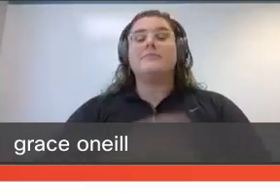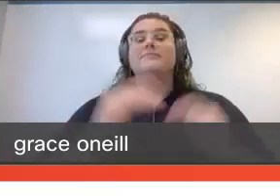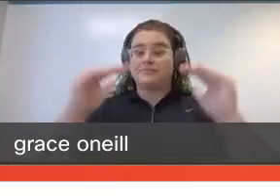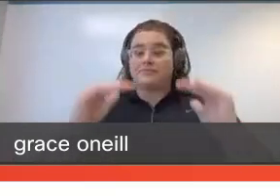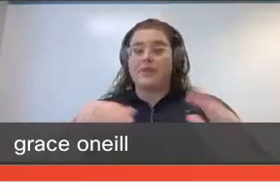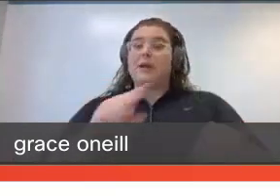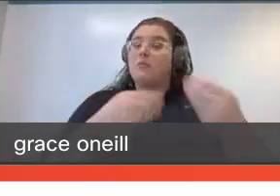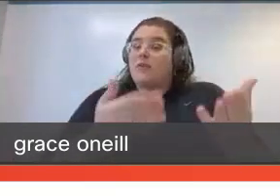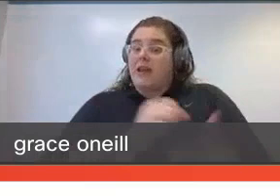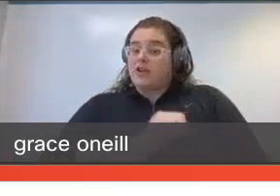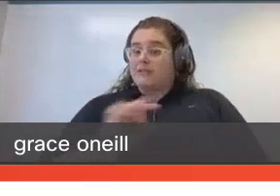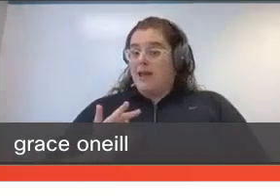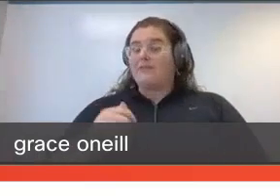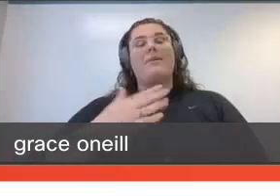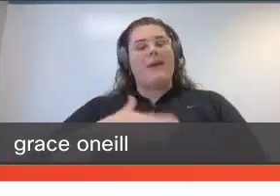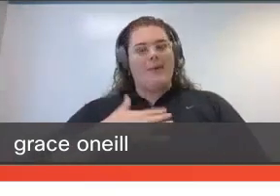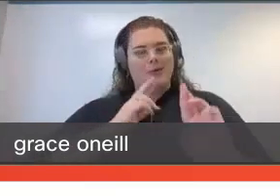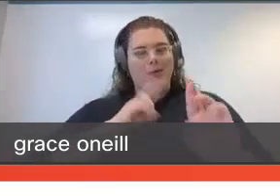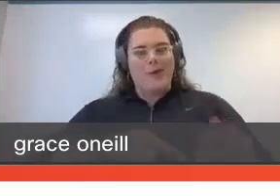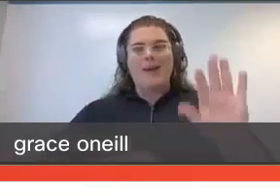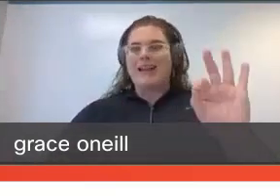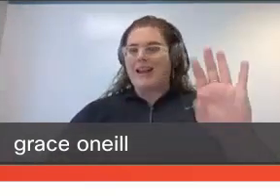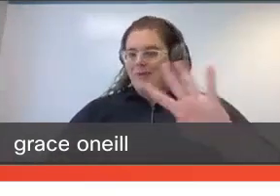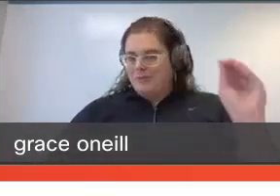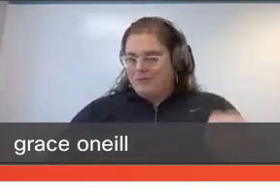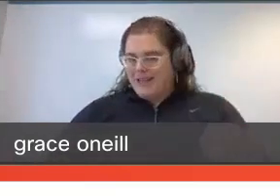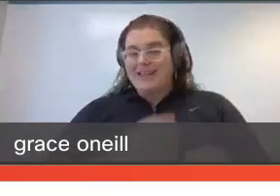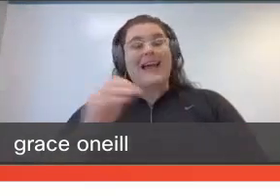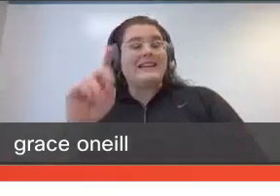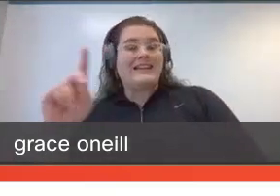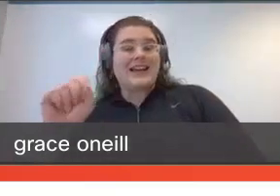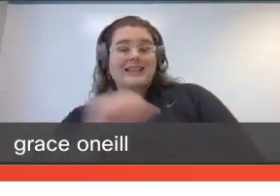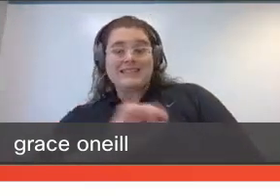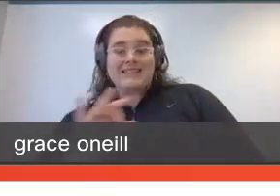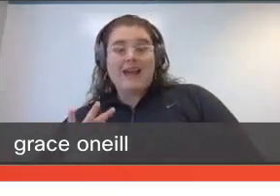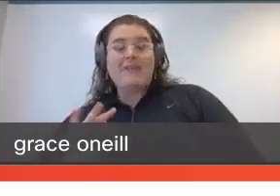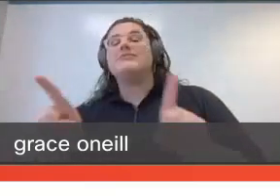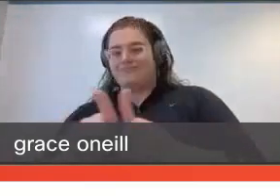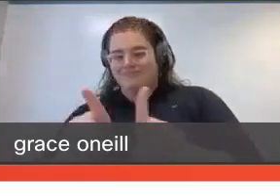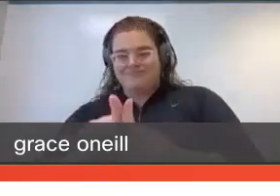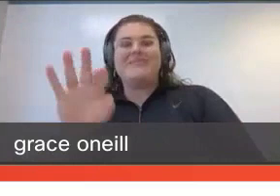are at 94%. And among DDS staff, we are also at 94%.